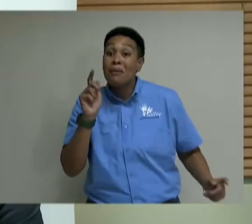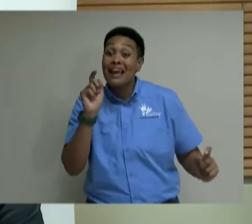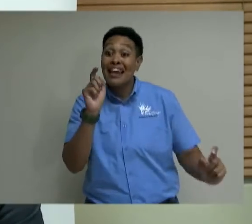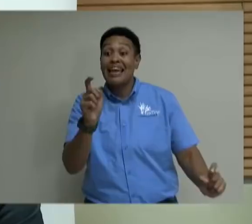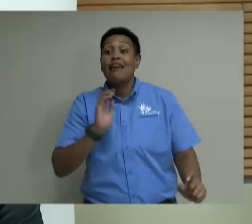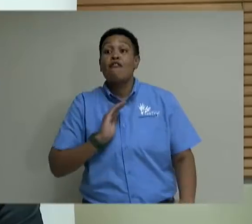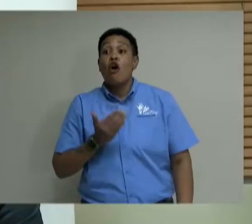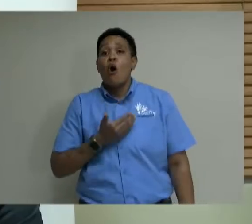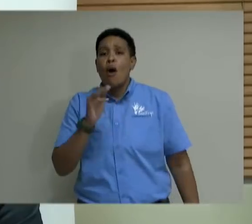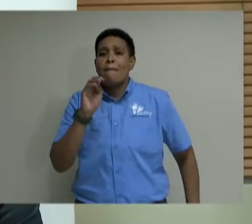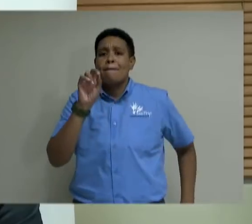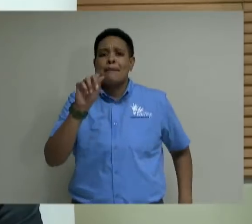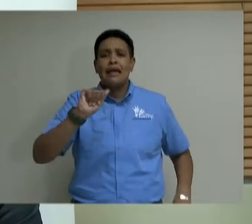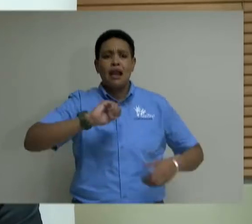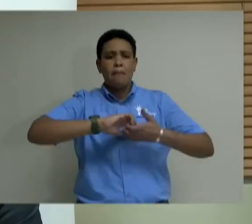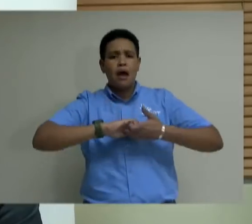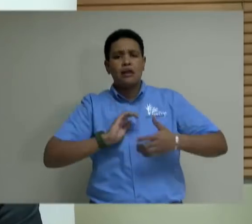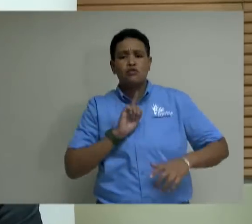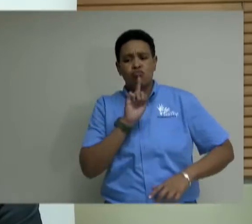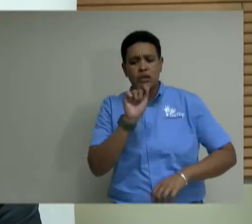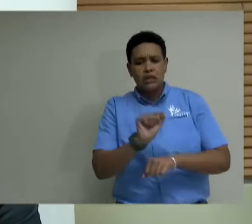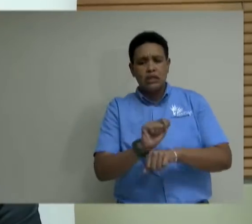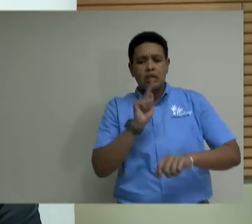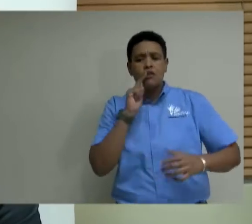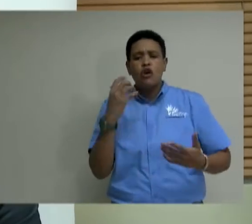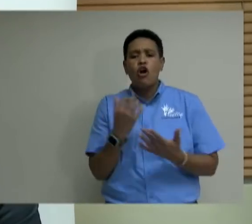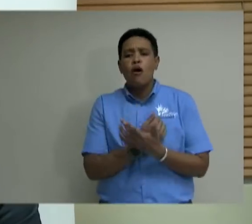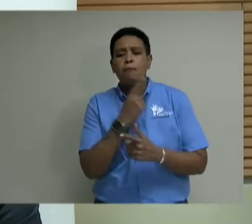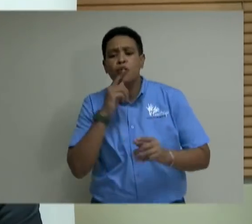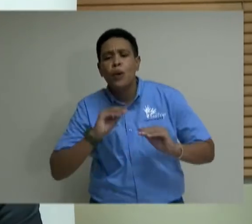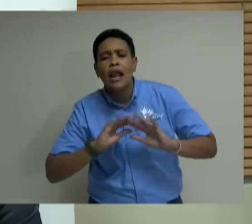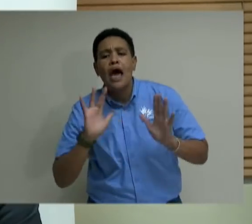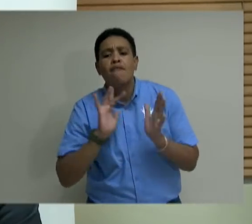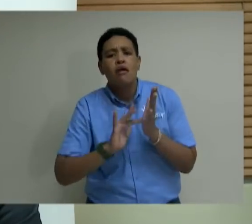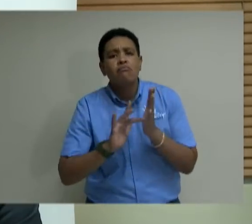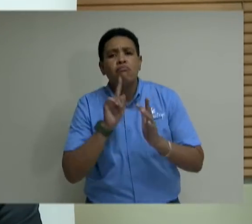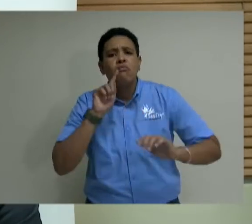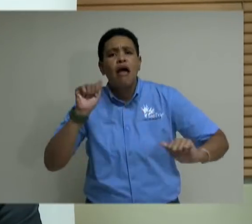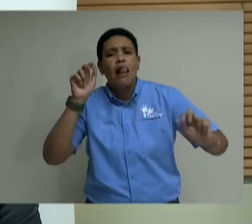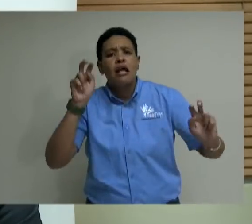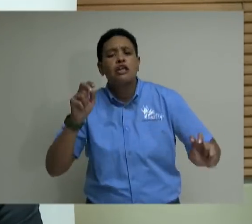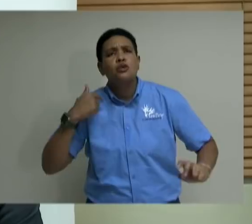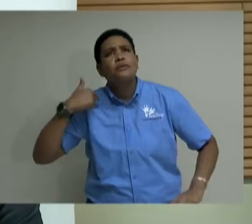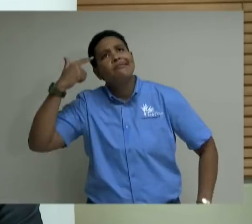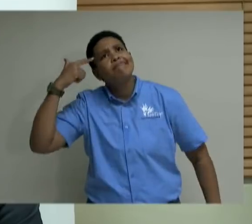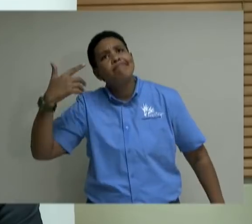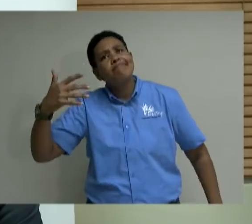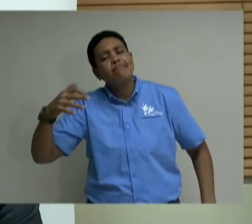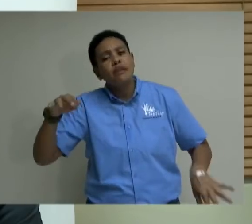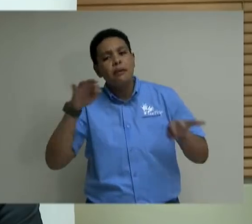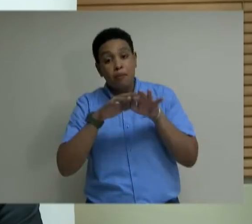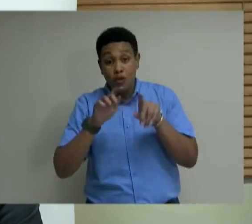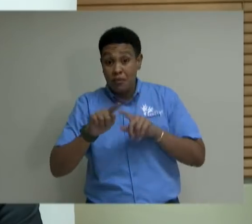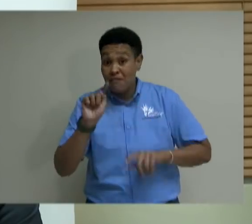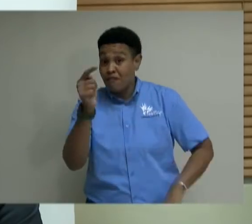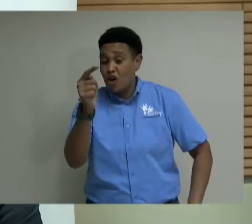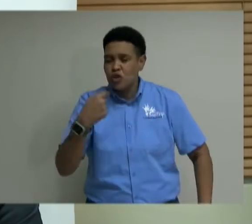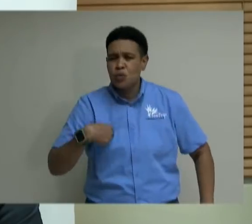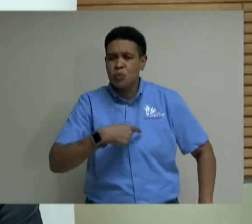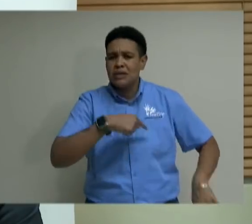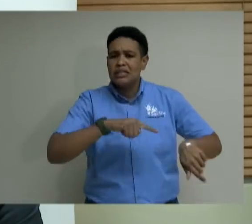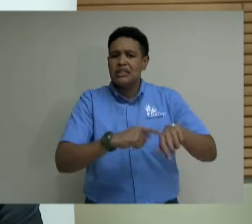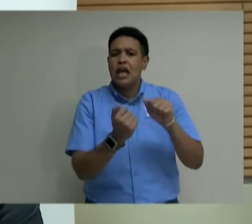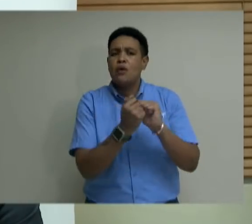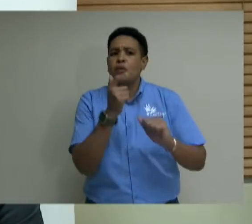our media partners an opportunity to clarify any issues. We think it's very important. But firstly, let's begin